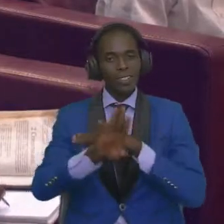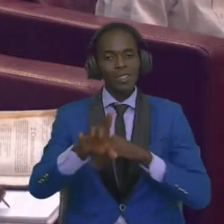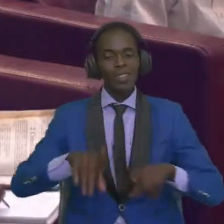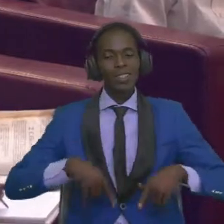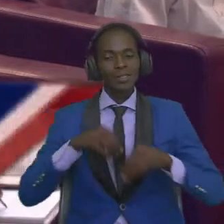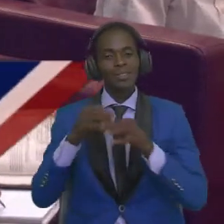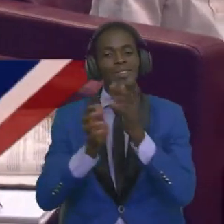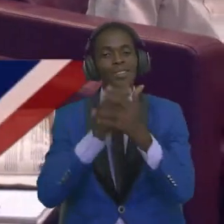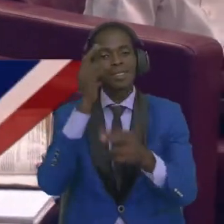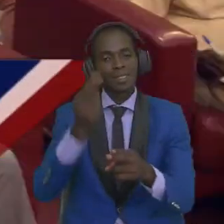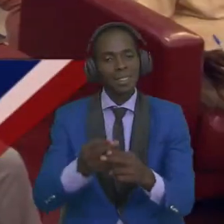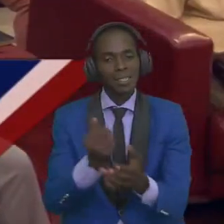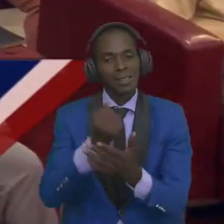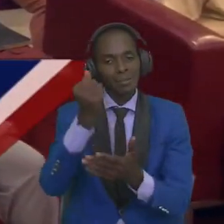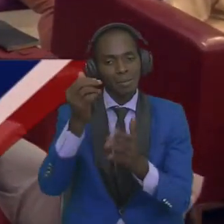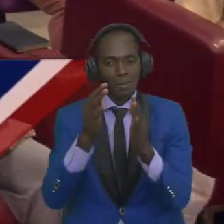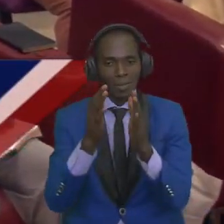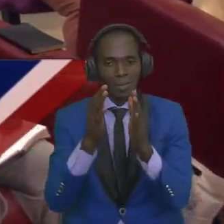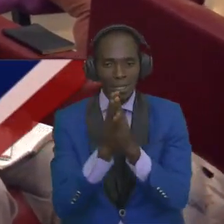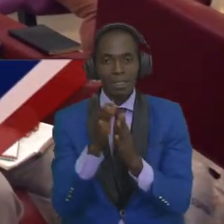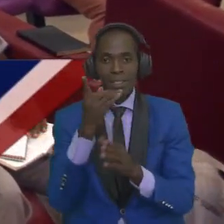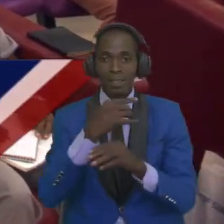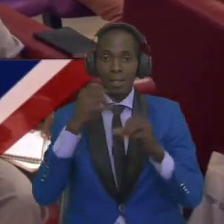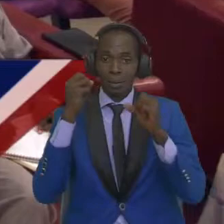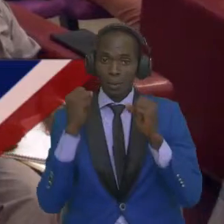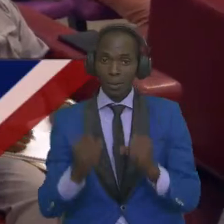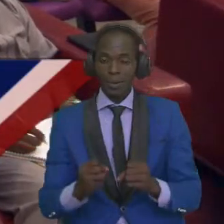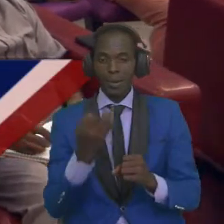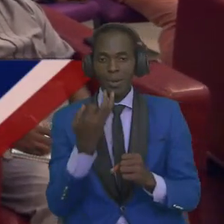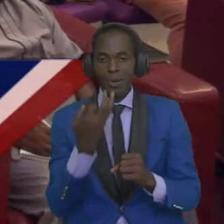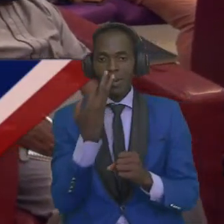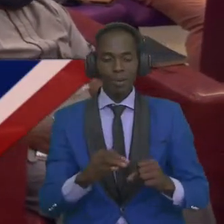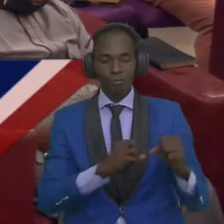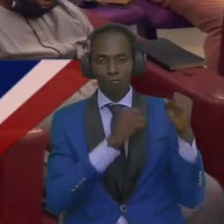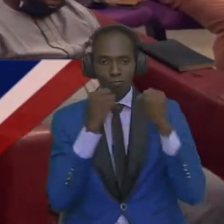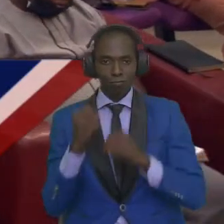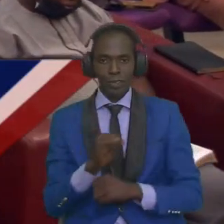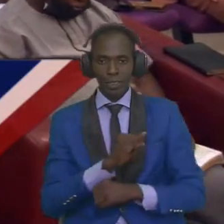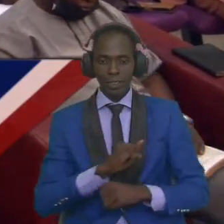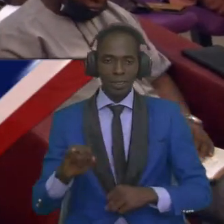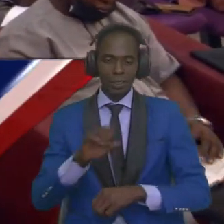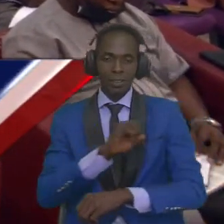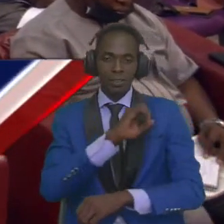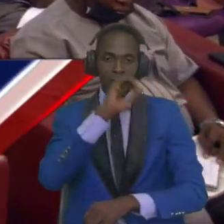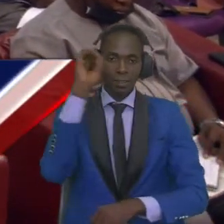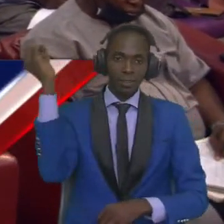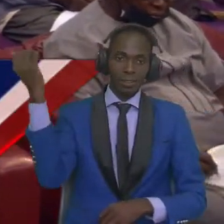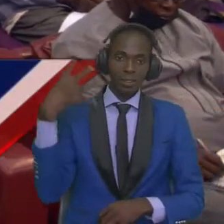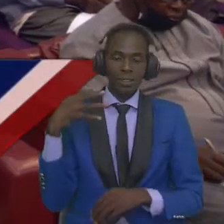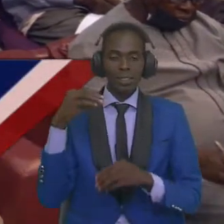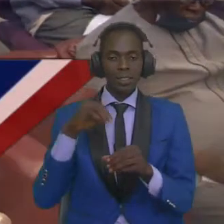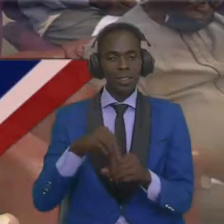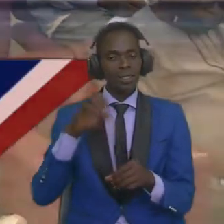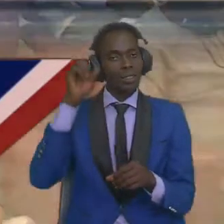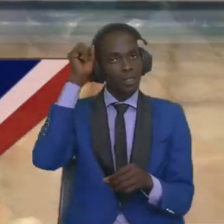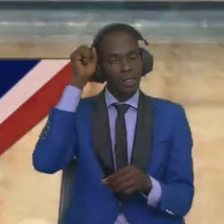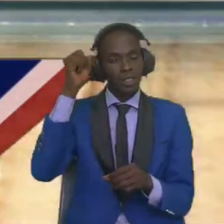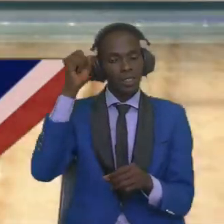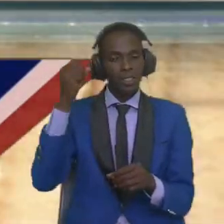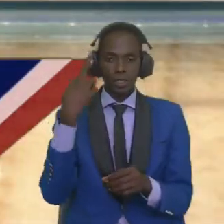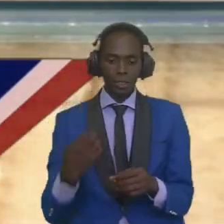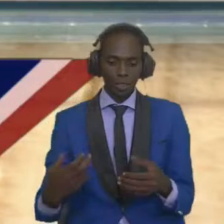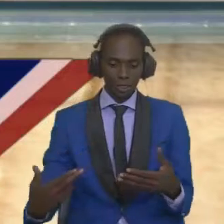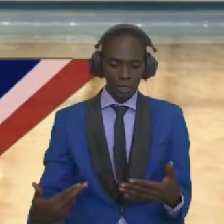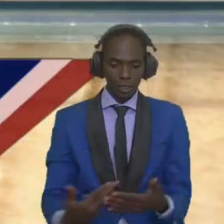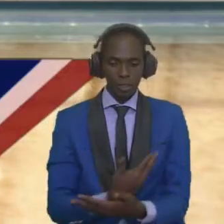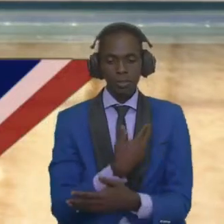your amen there. The power of strengthening grace in his renewed servants. As he